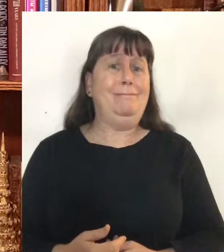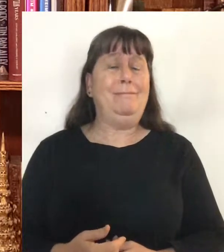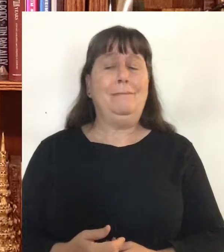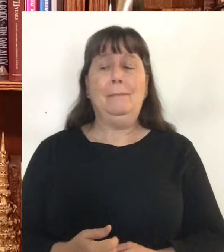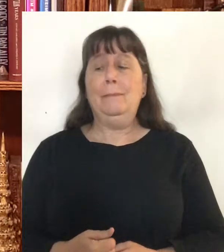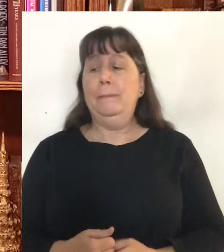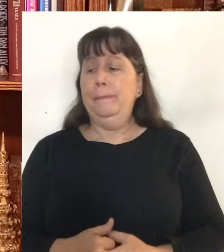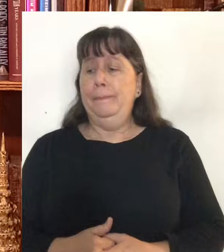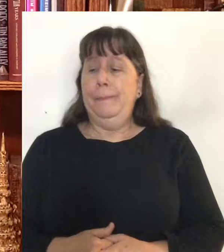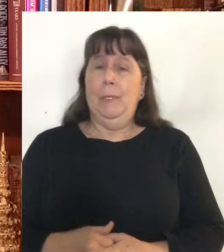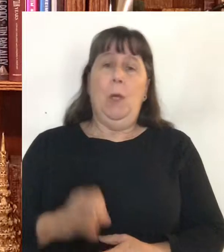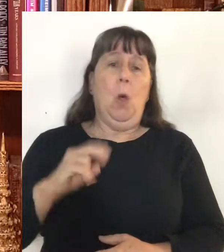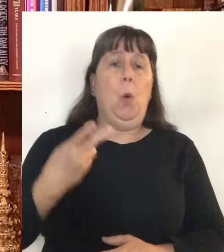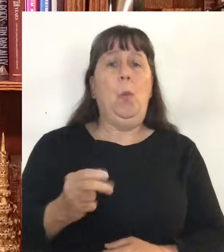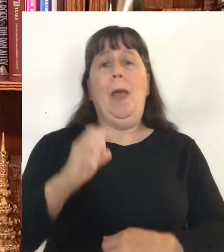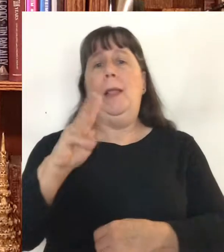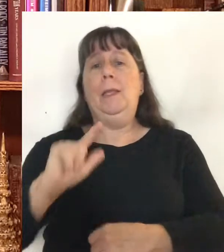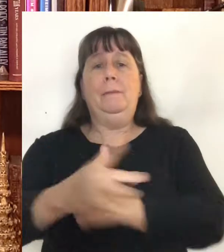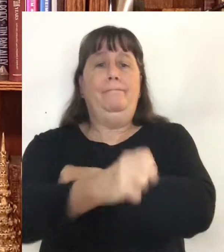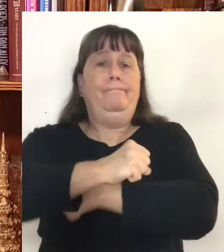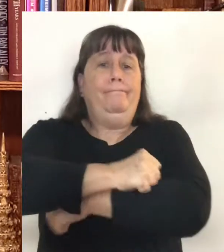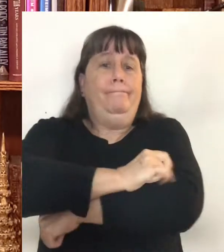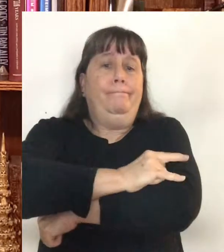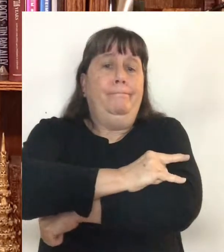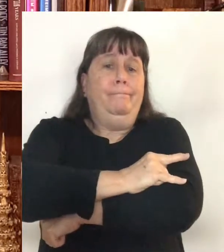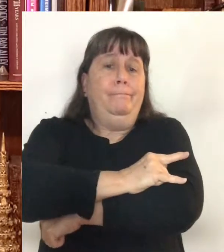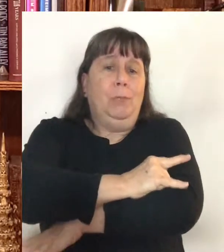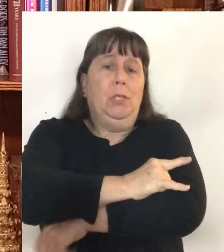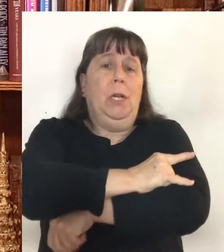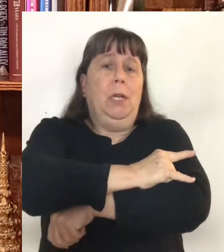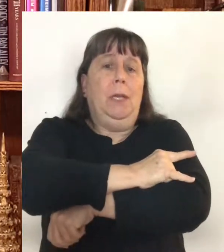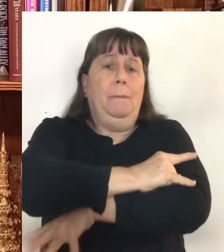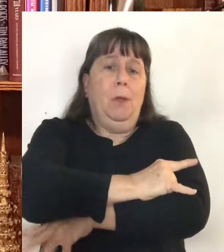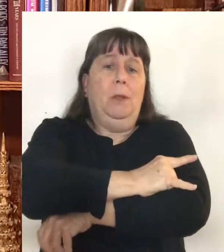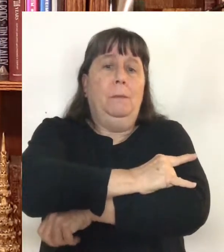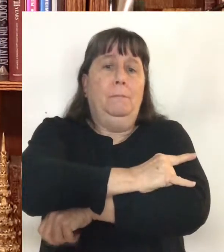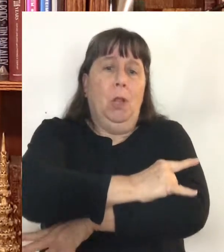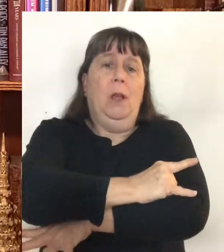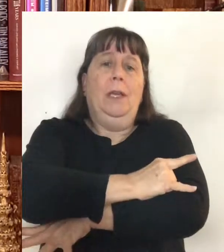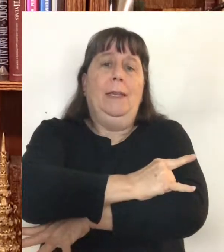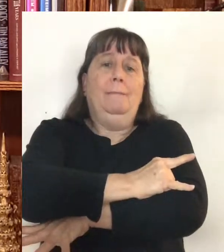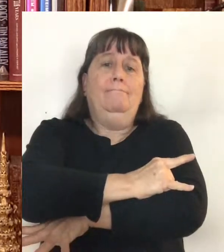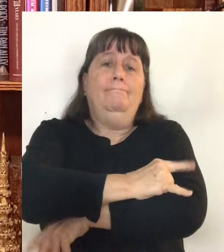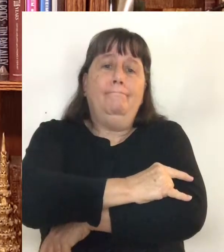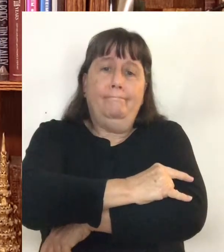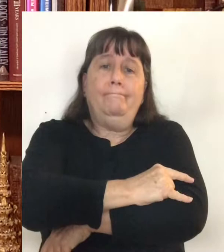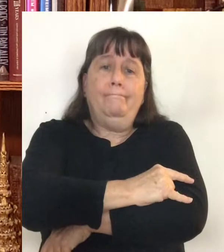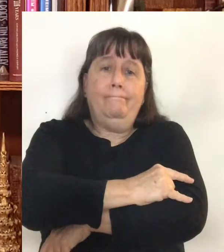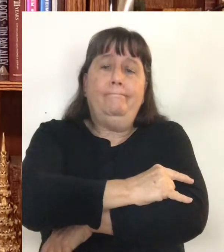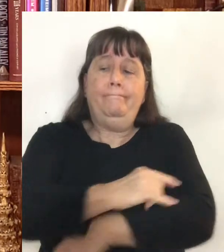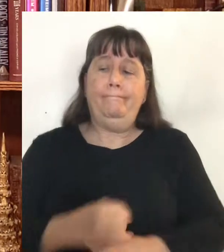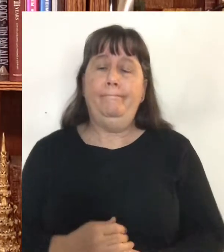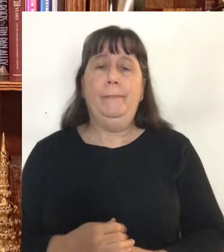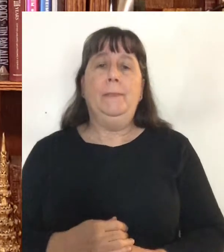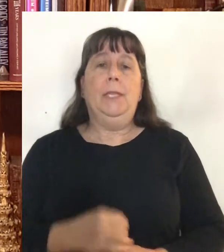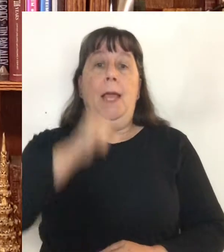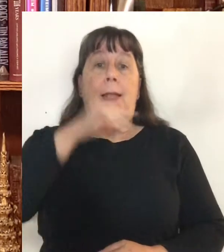I was never very good at it. Oh well, bull hockey, bull hockey, bull